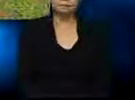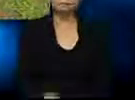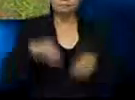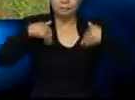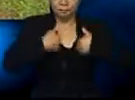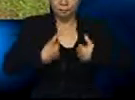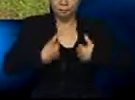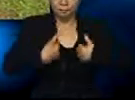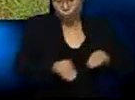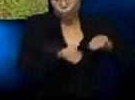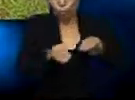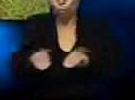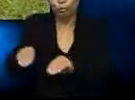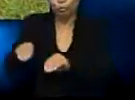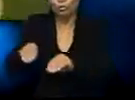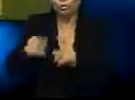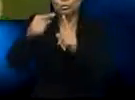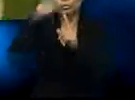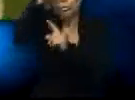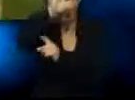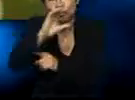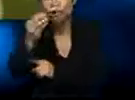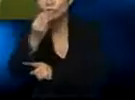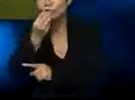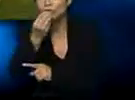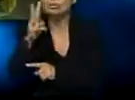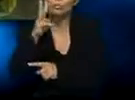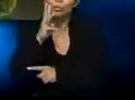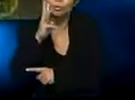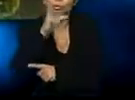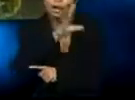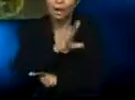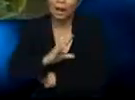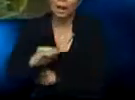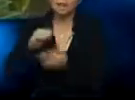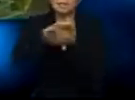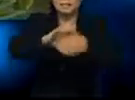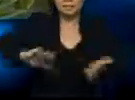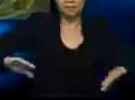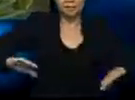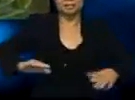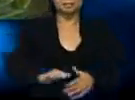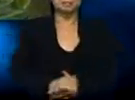Animals move in order to find food, water, and safety.